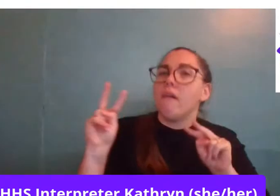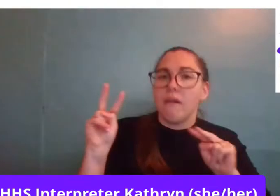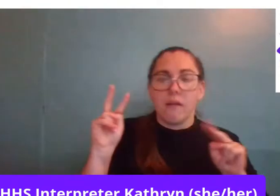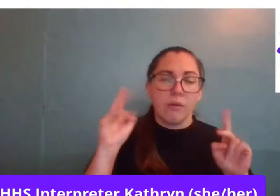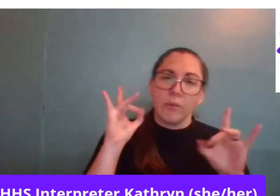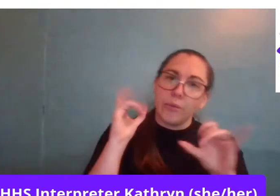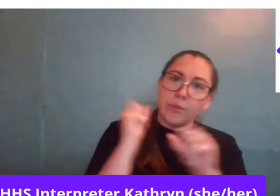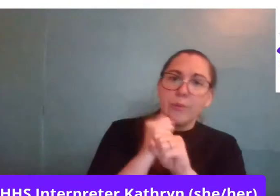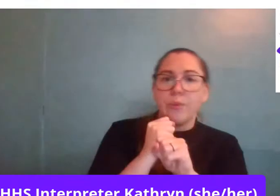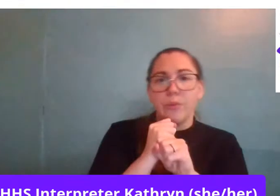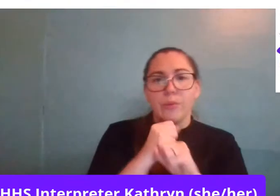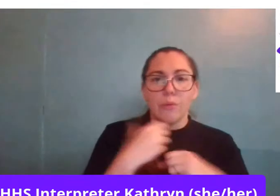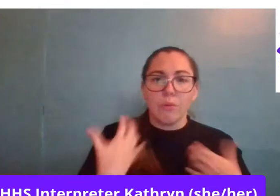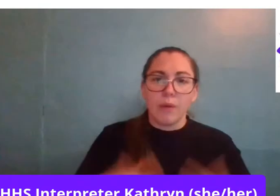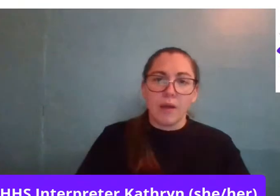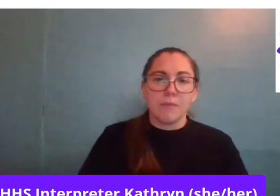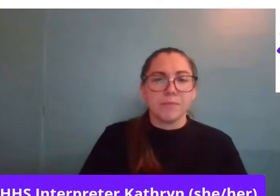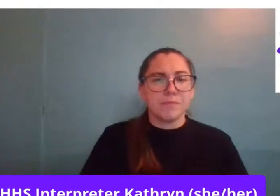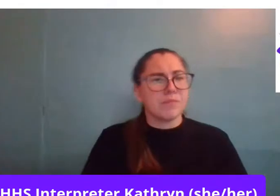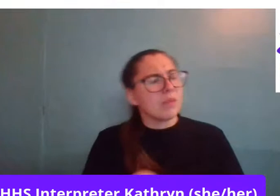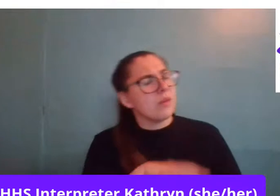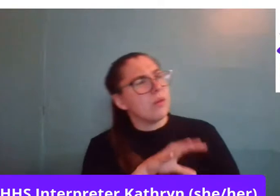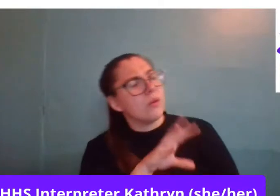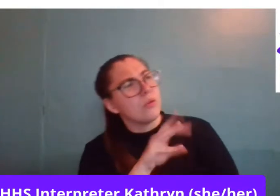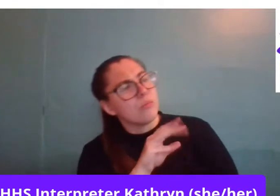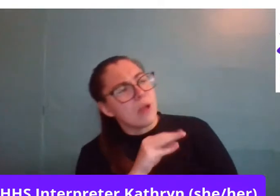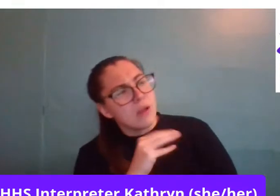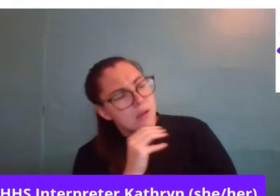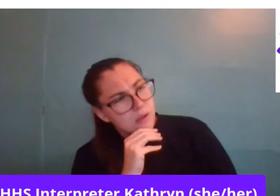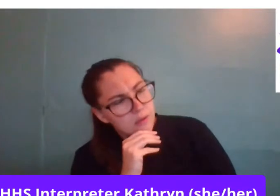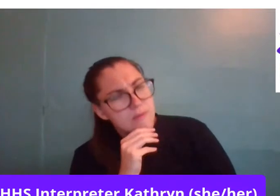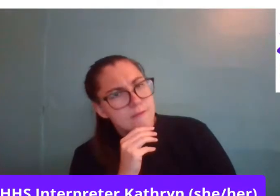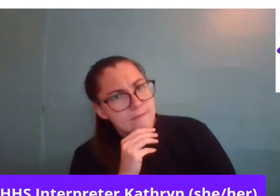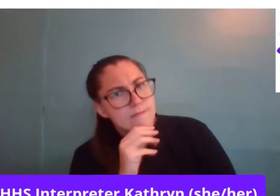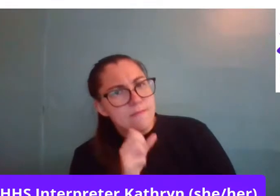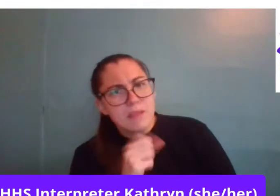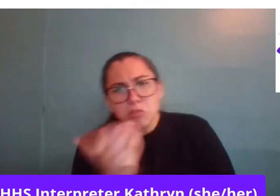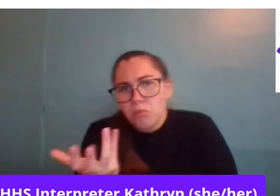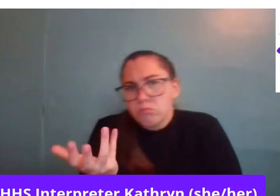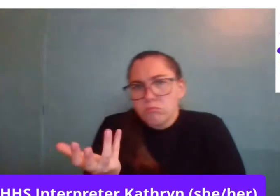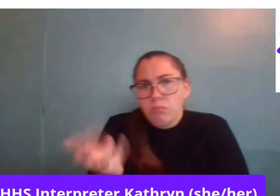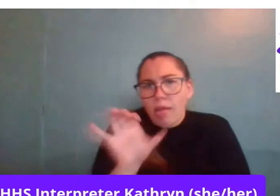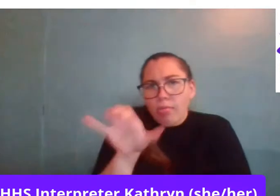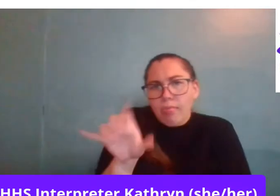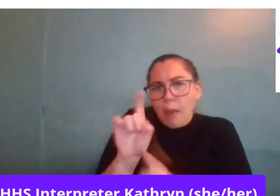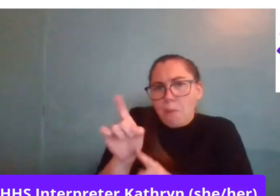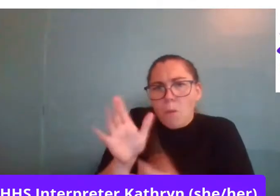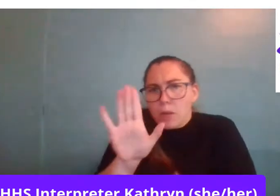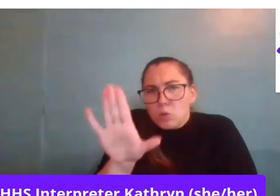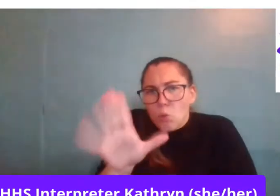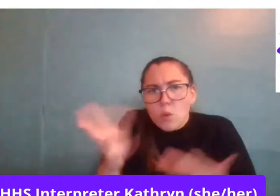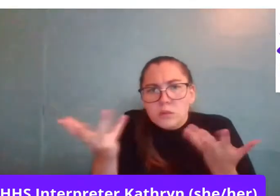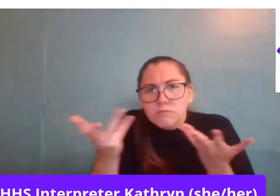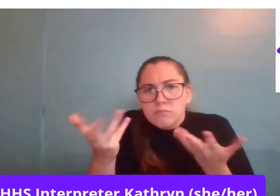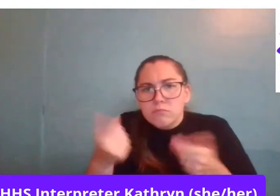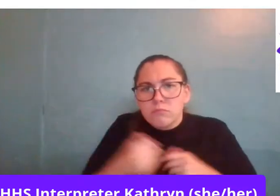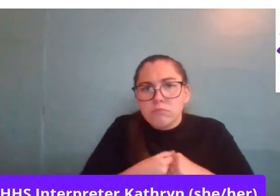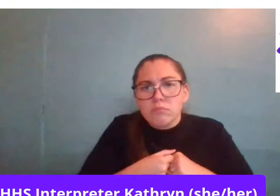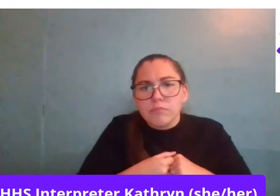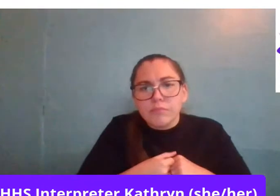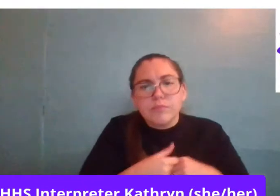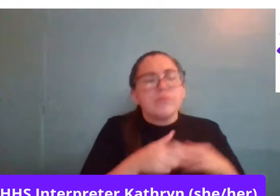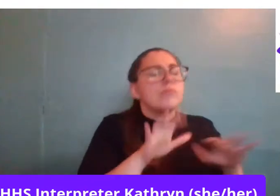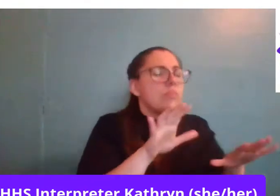wow. Ain't that something? Well, So what was that moment for you? so